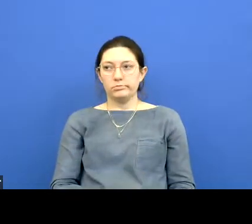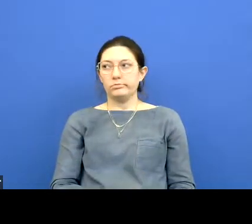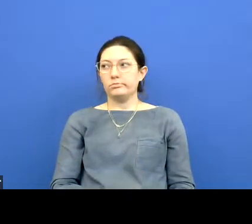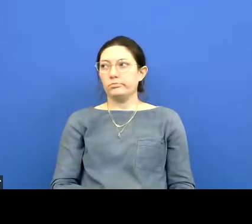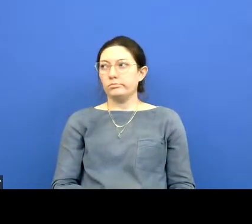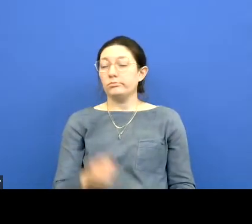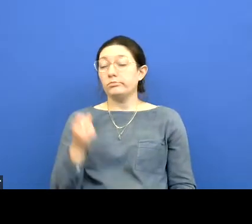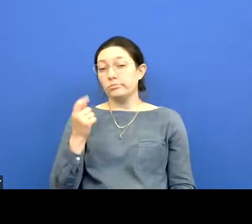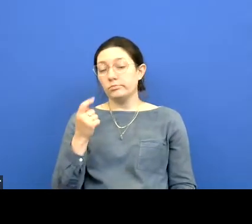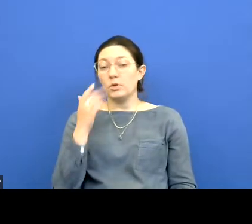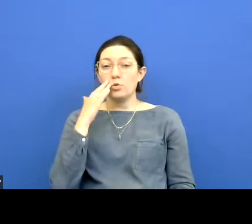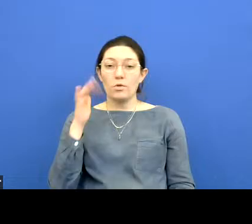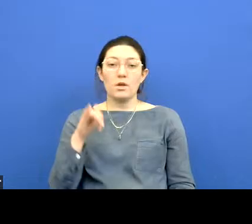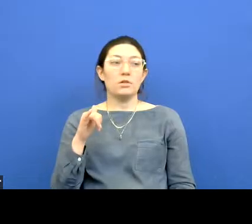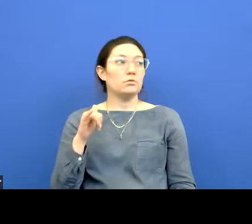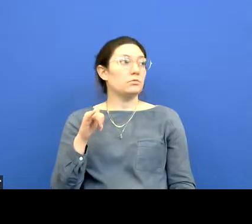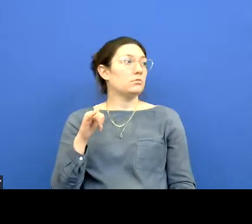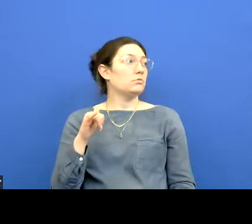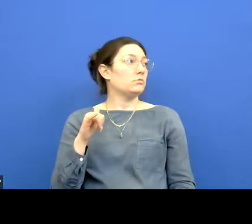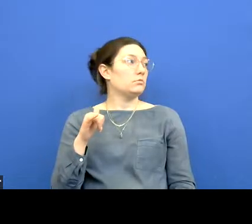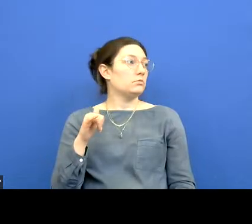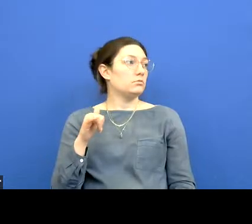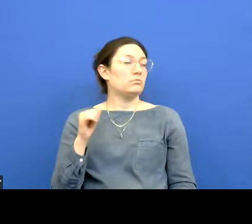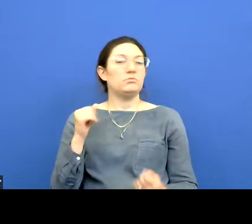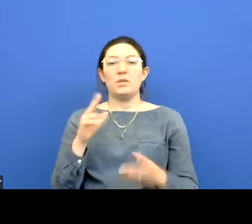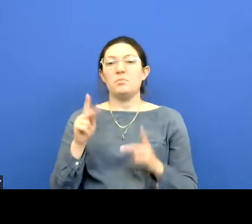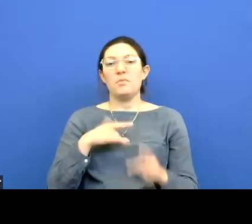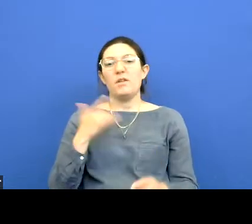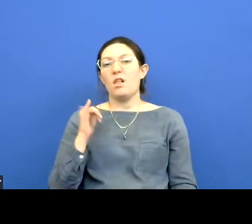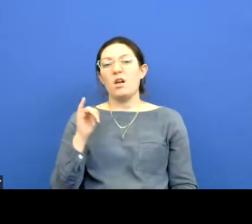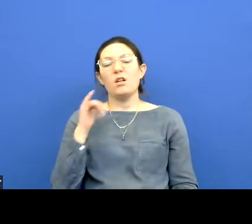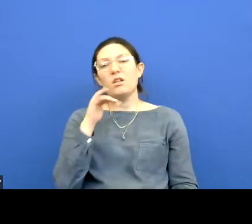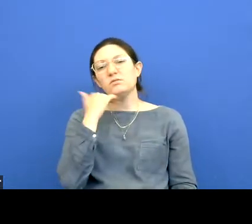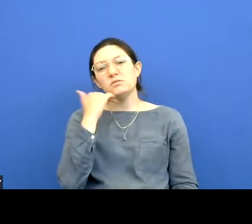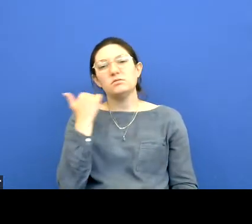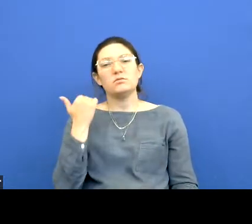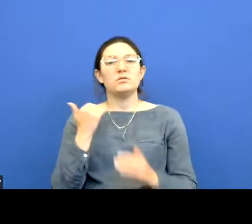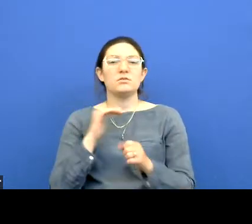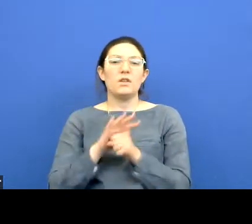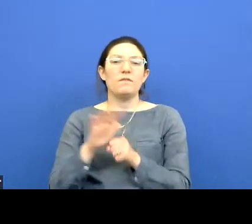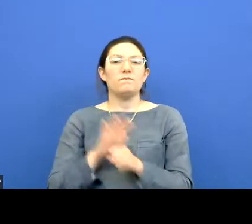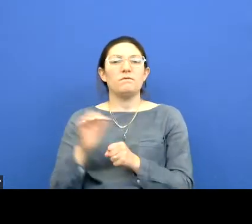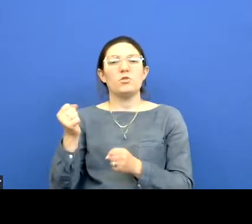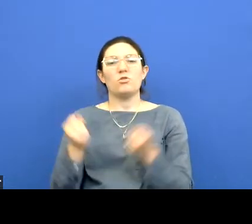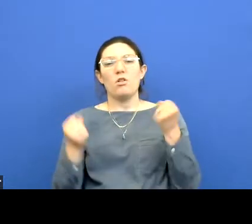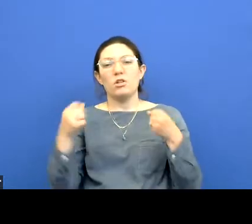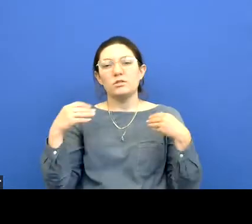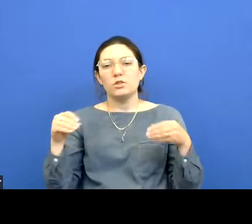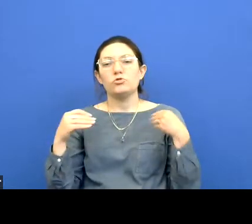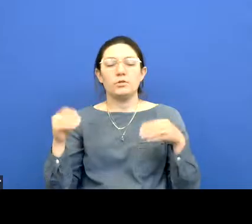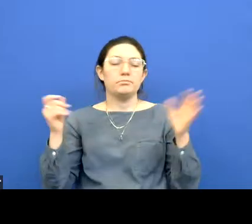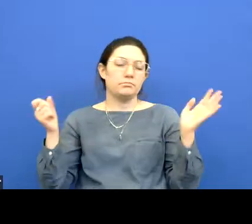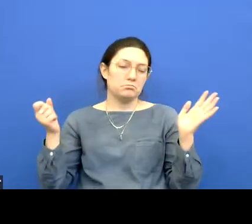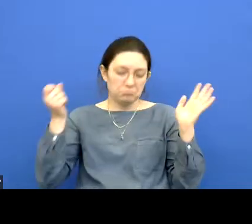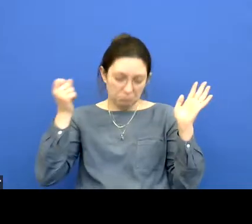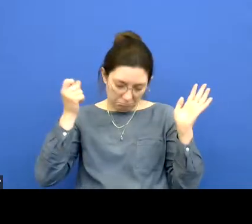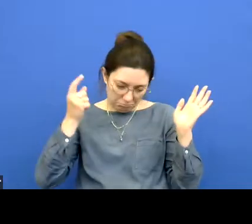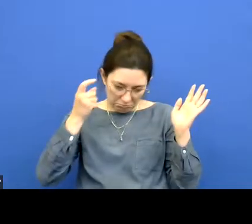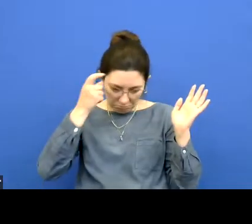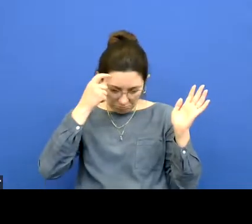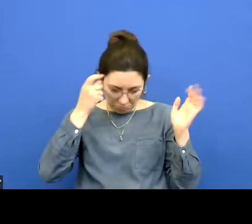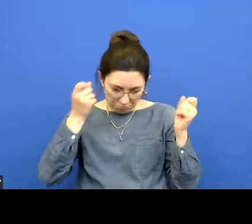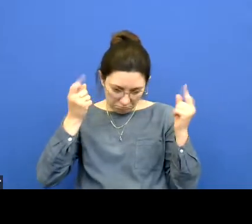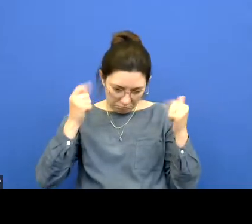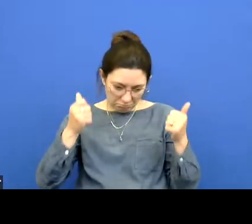you know, there are feelings that we already have too many in town. So, cognizant of that, that's why we